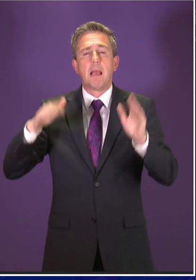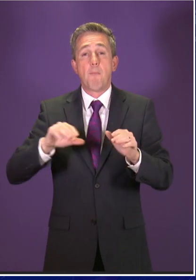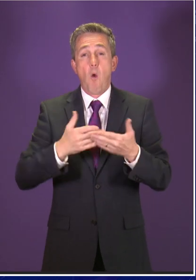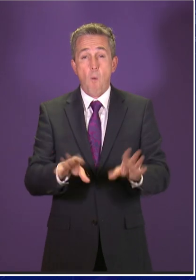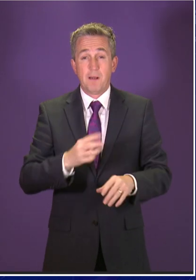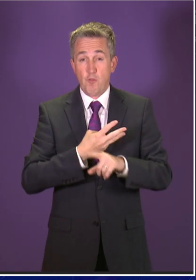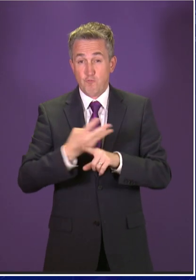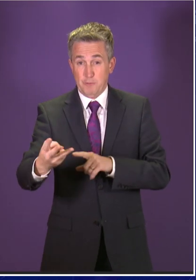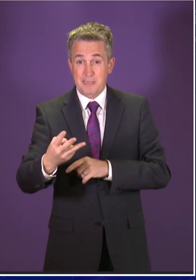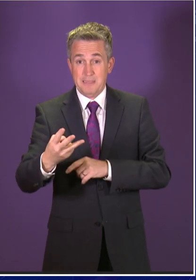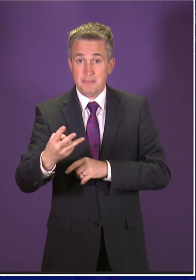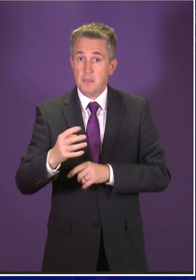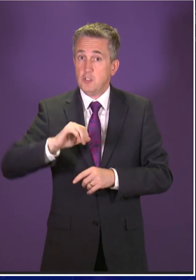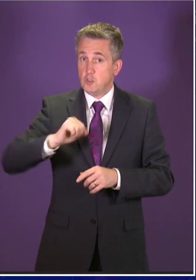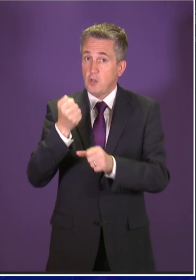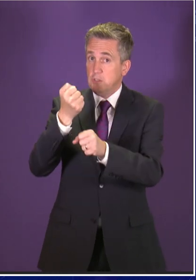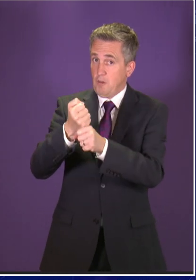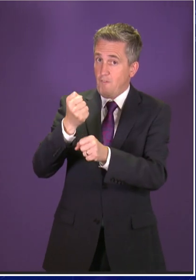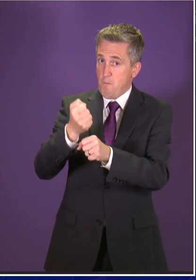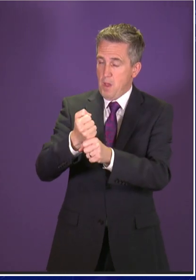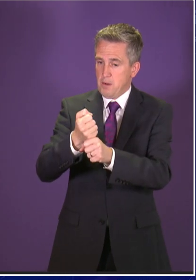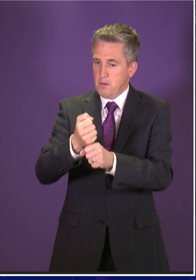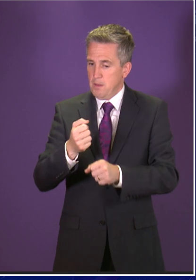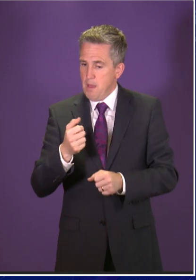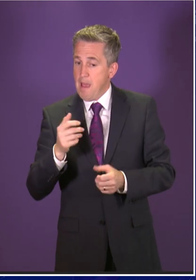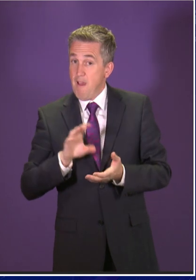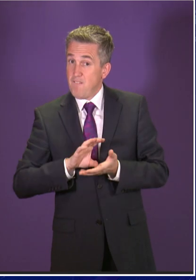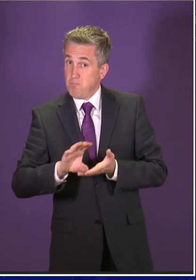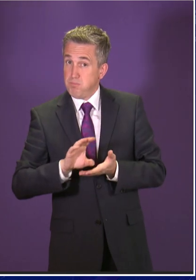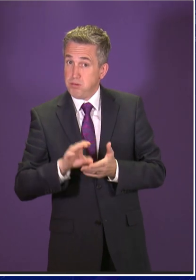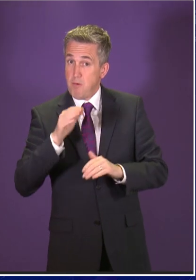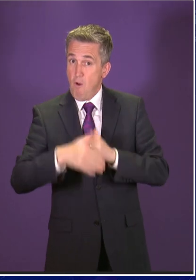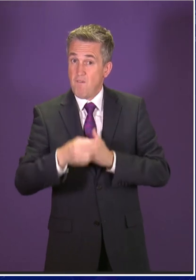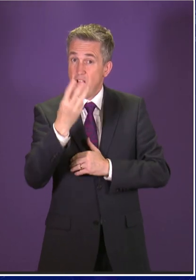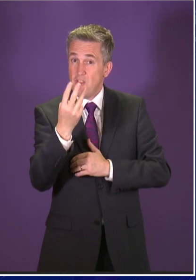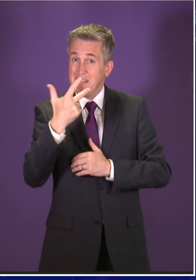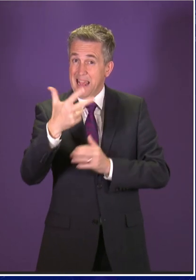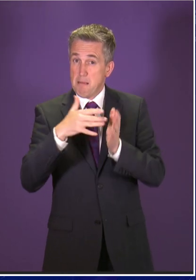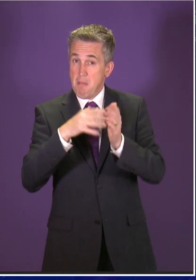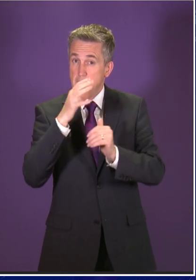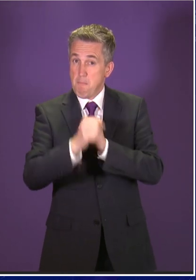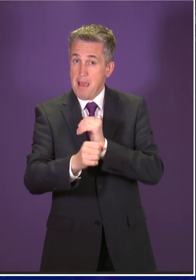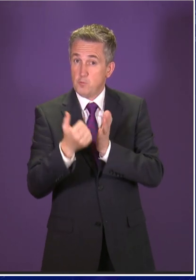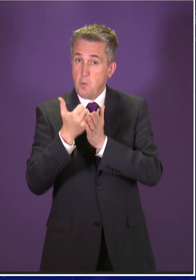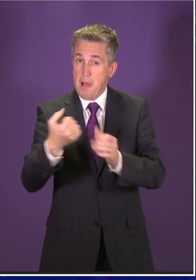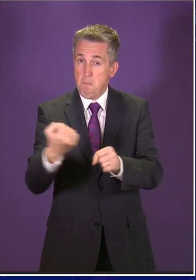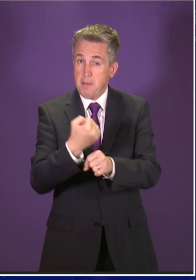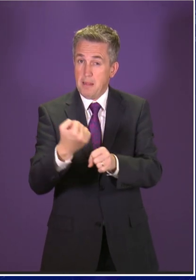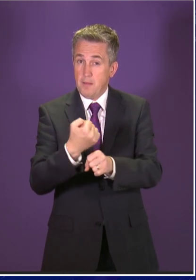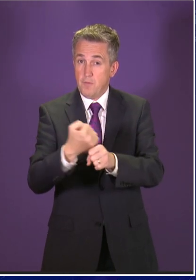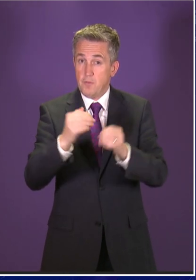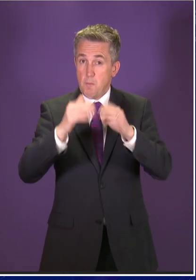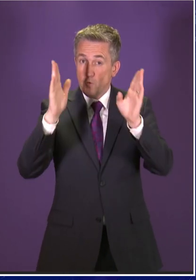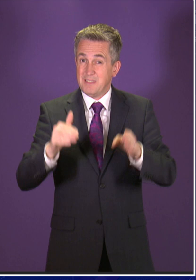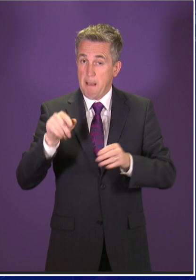The Scottish Government has been a strong supporter of the museum with an investment of £38 million towards its construction.